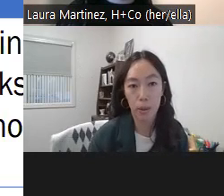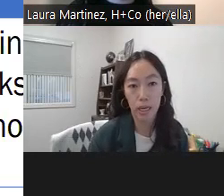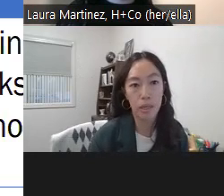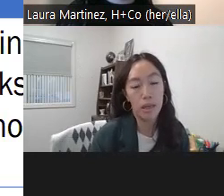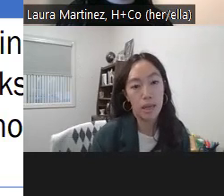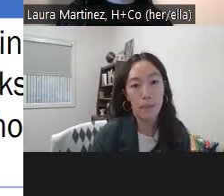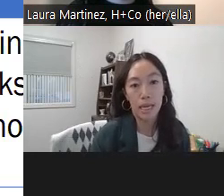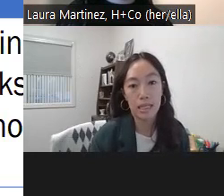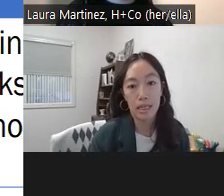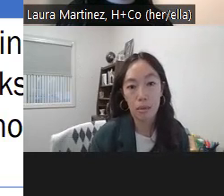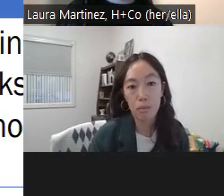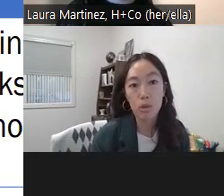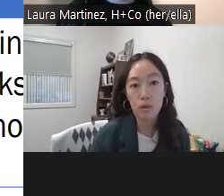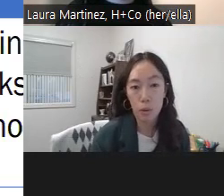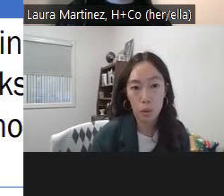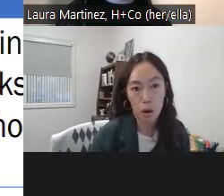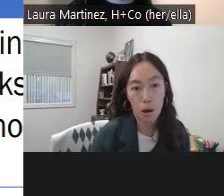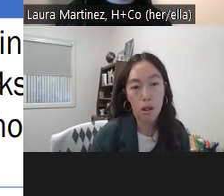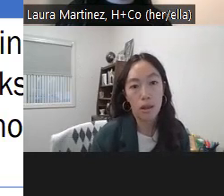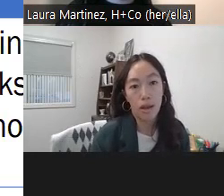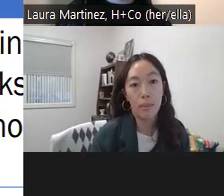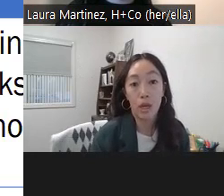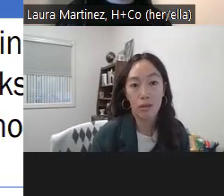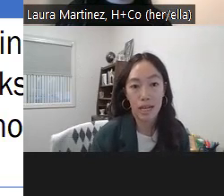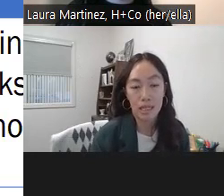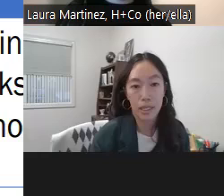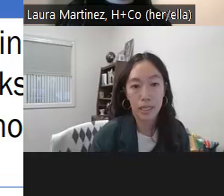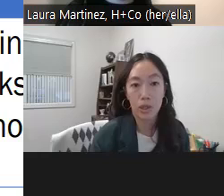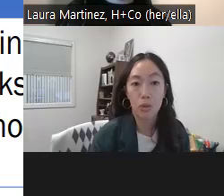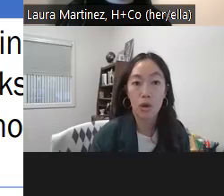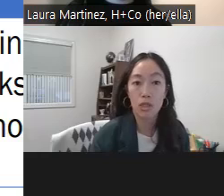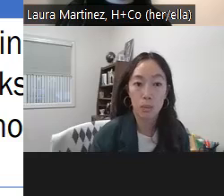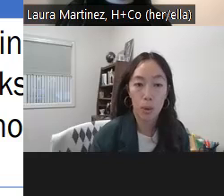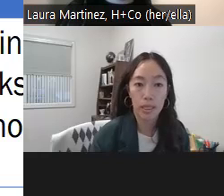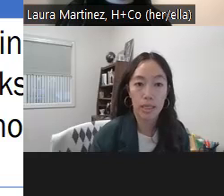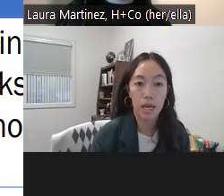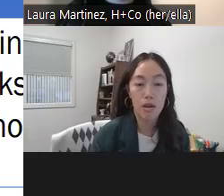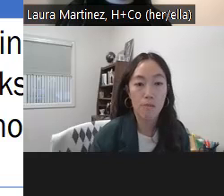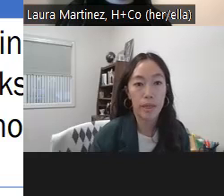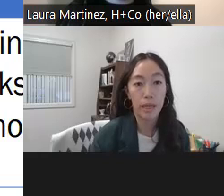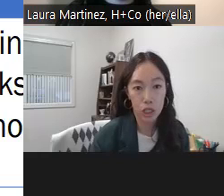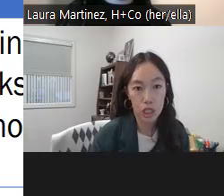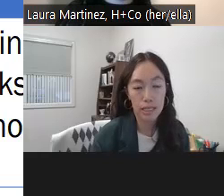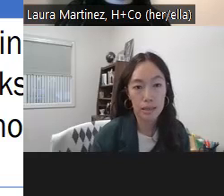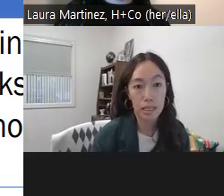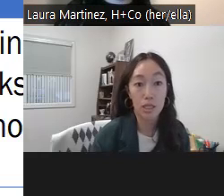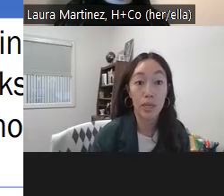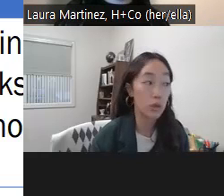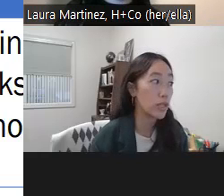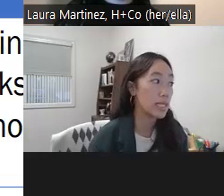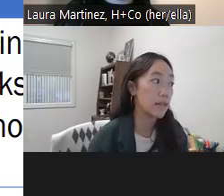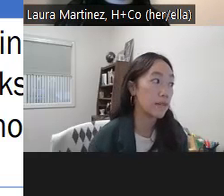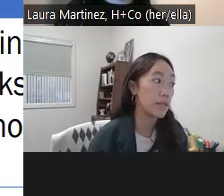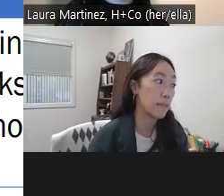this program. As I think most folks recall, in our last meeting, you all supported and kind of reached consensus